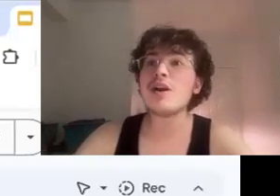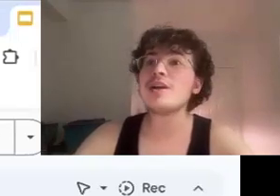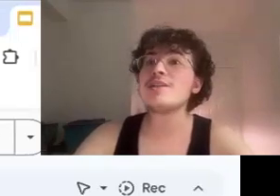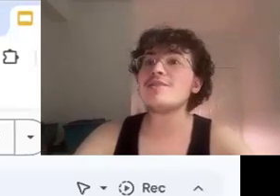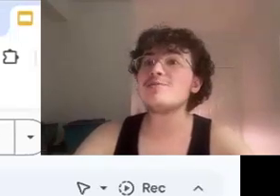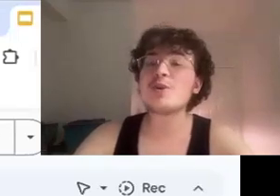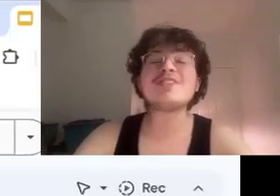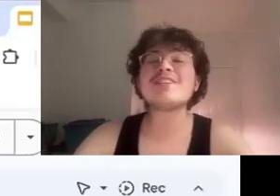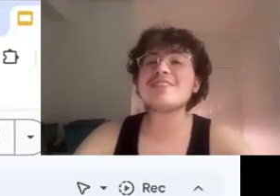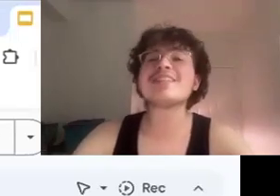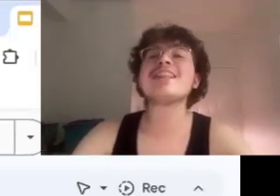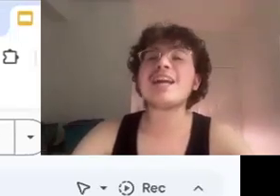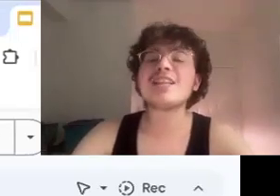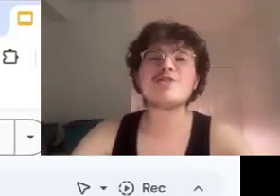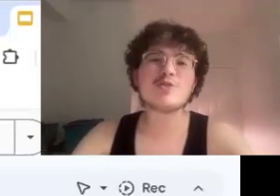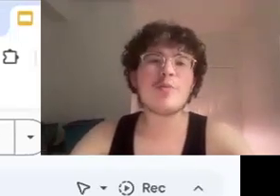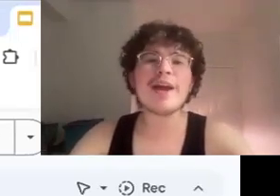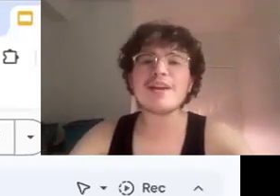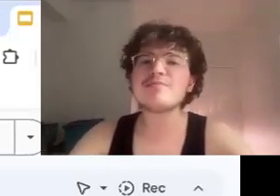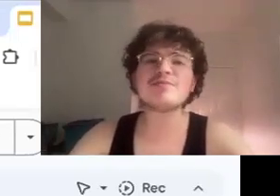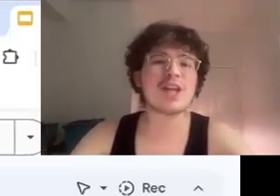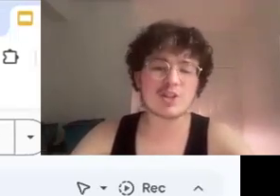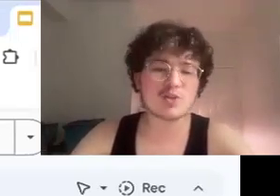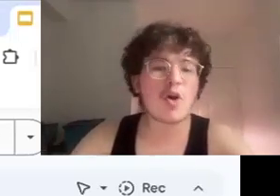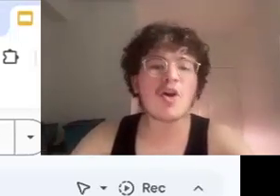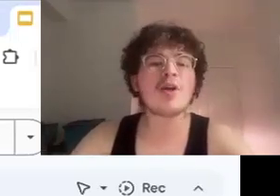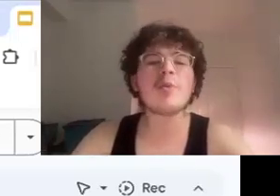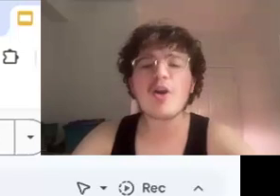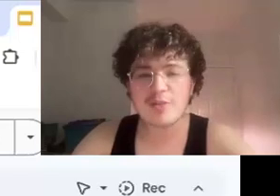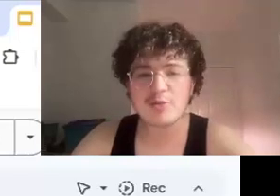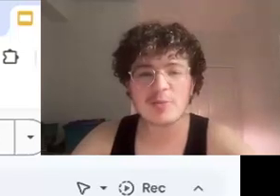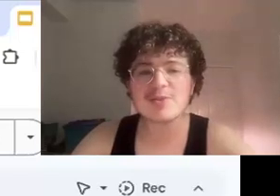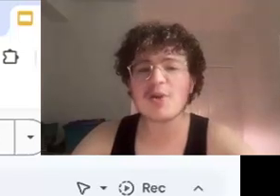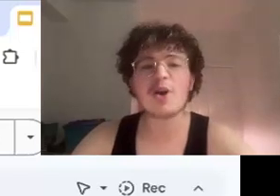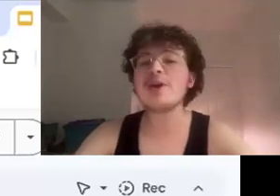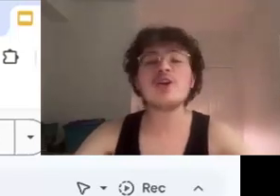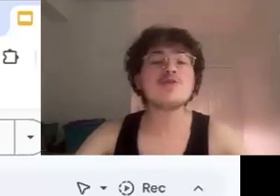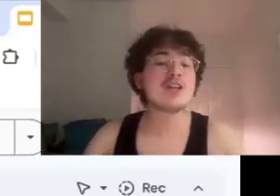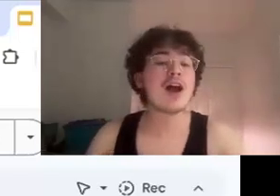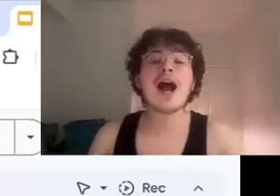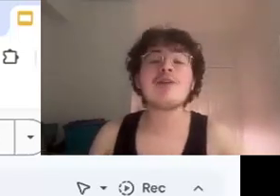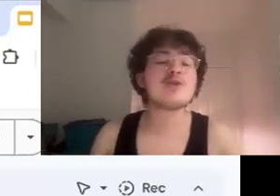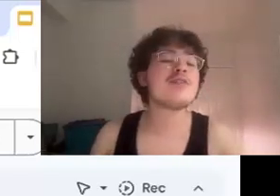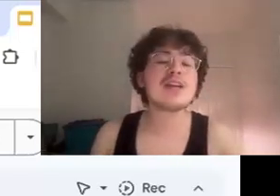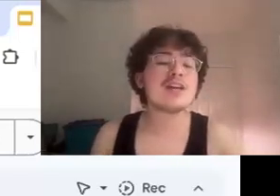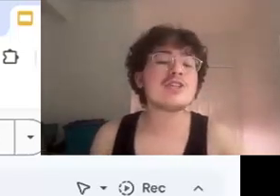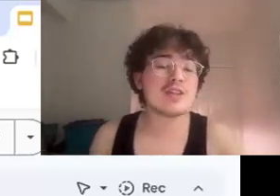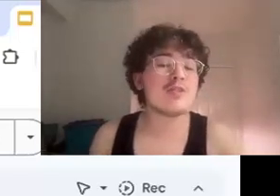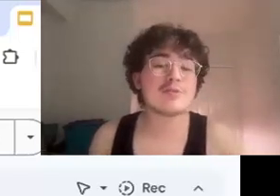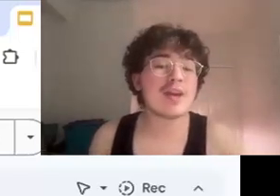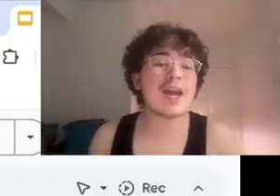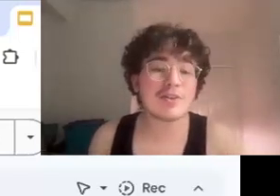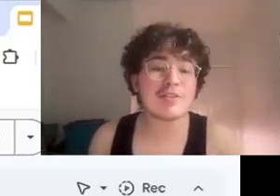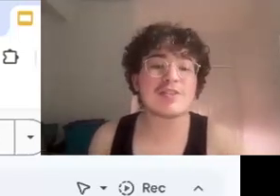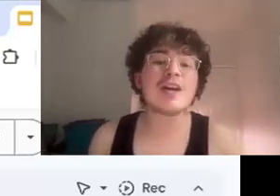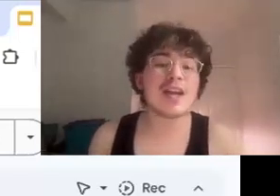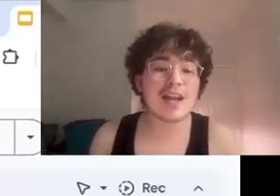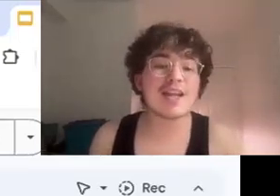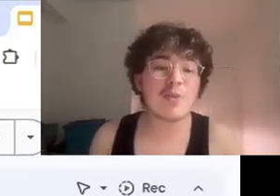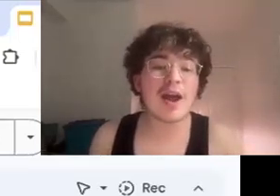in, as I mentioned earlier, whether there what kinds of formal legal precedents, if any,